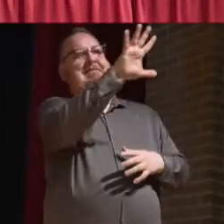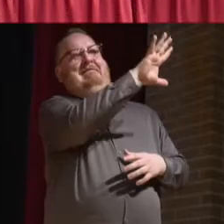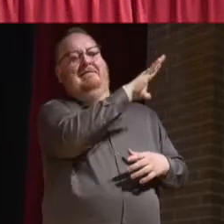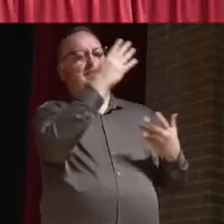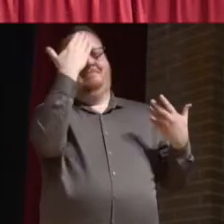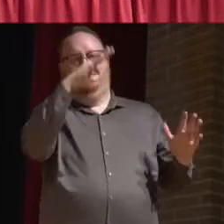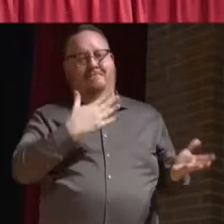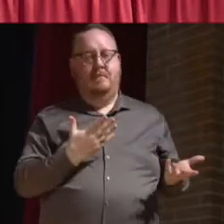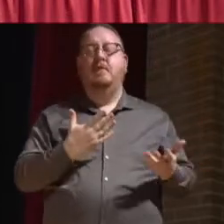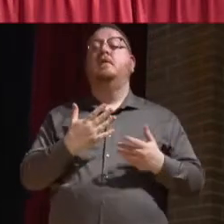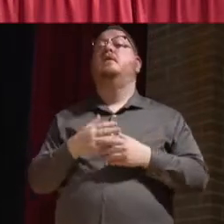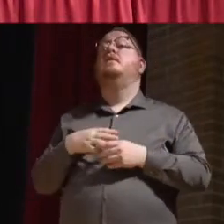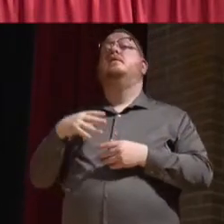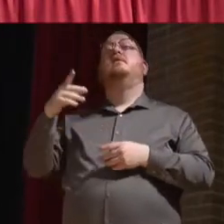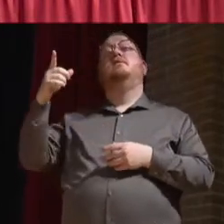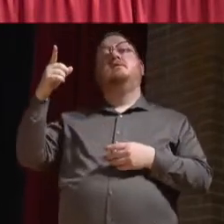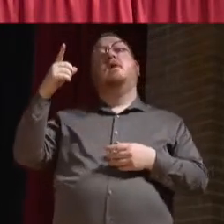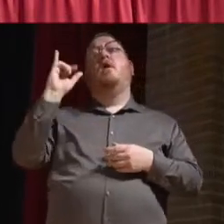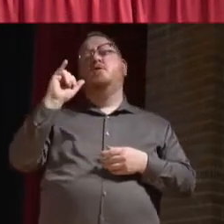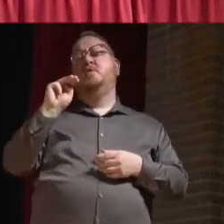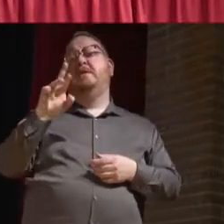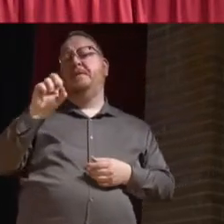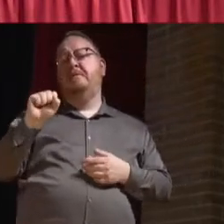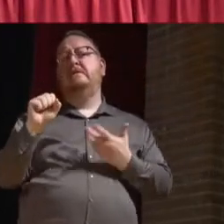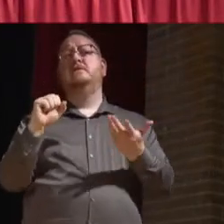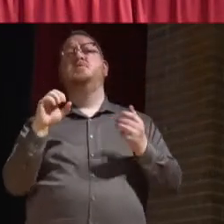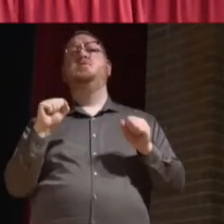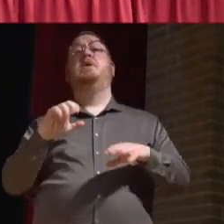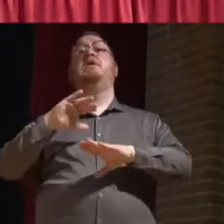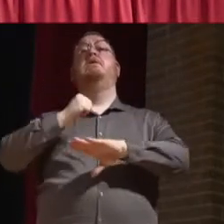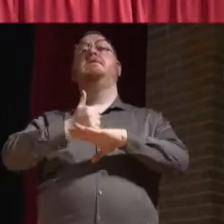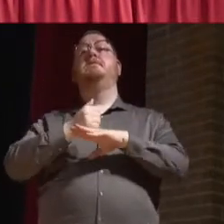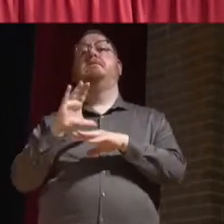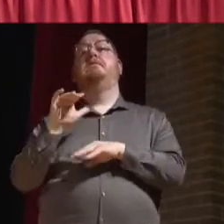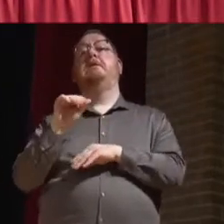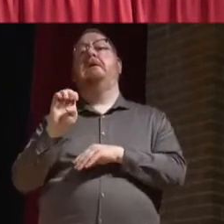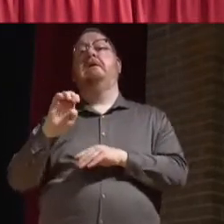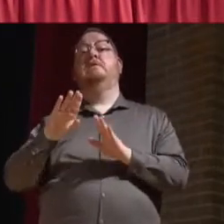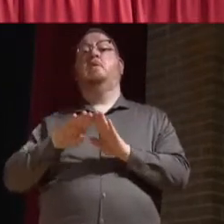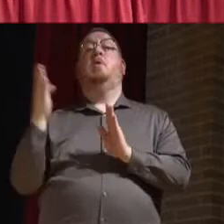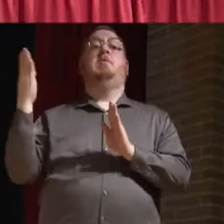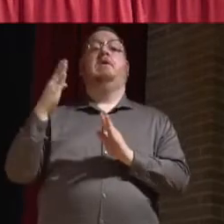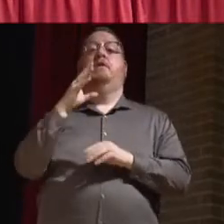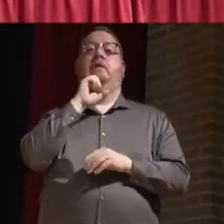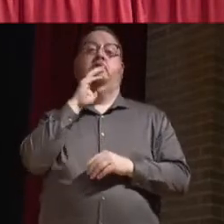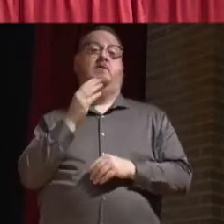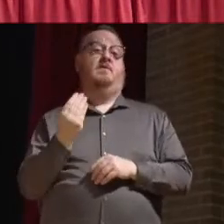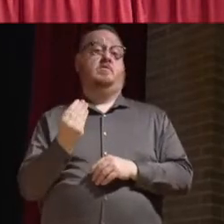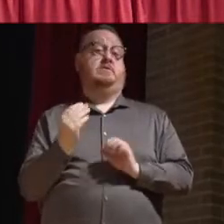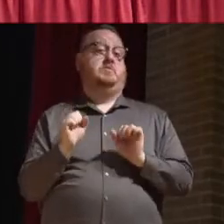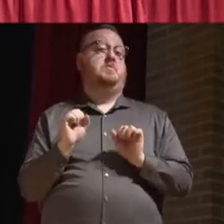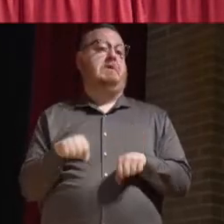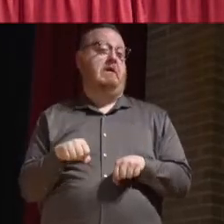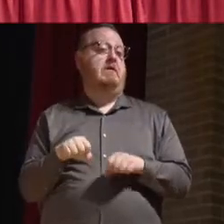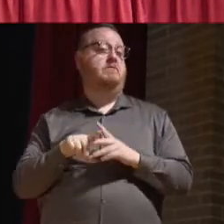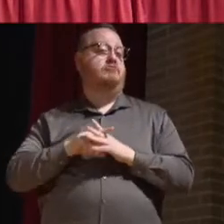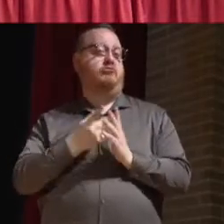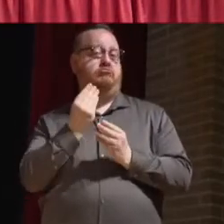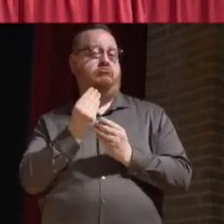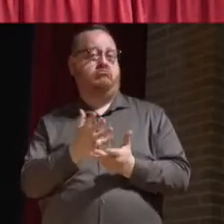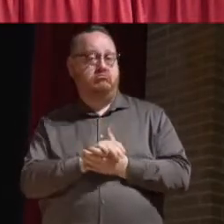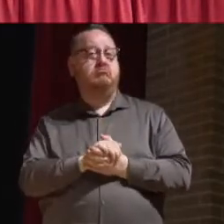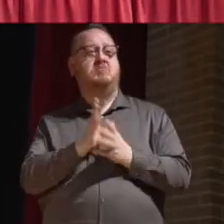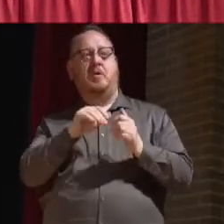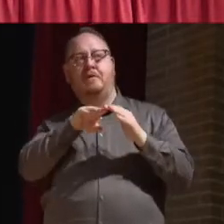as MRS goes, people can open up cases with that as early as age 14 to be able to start accessing